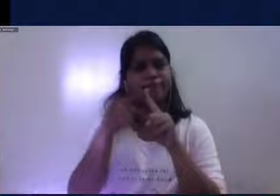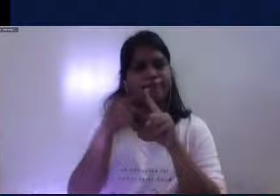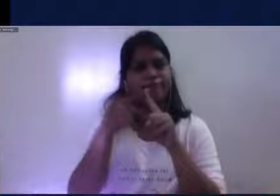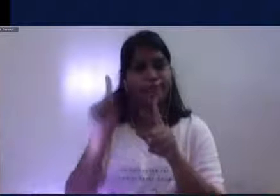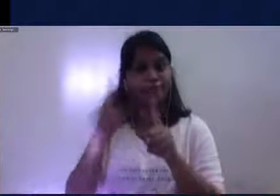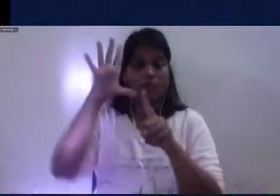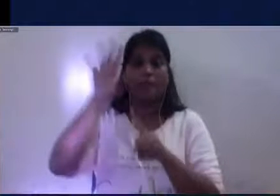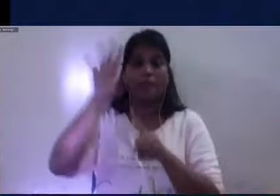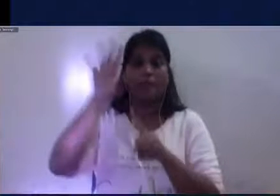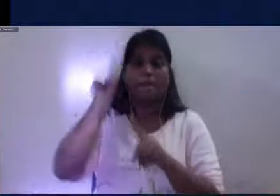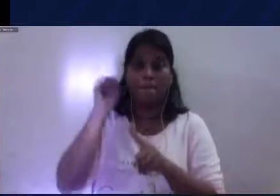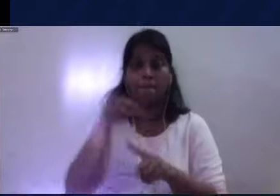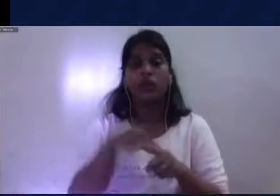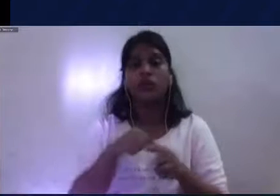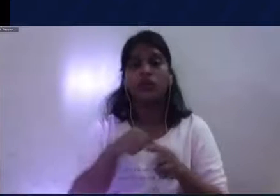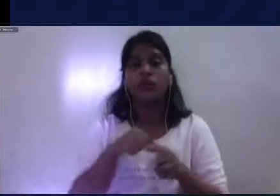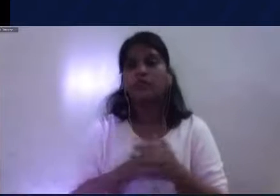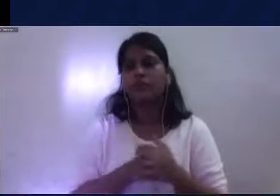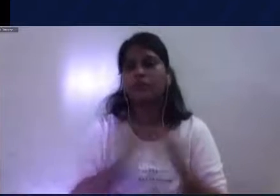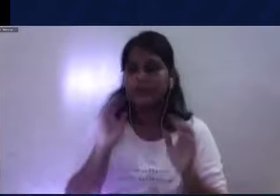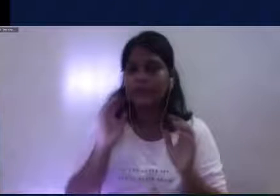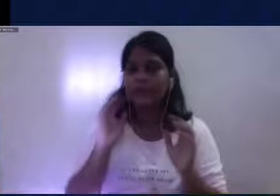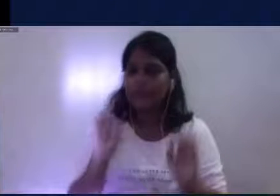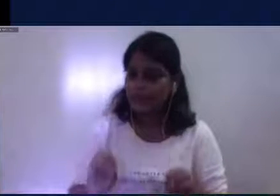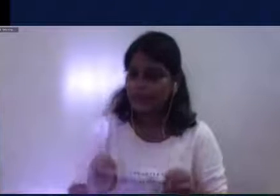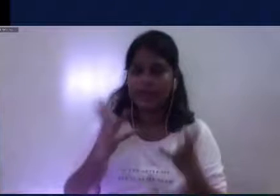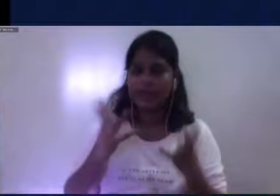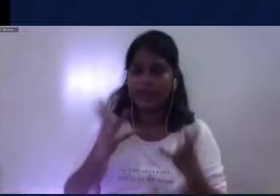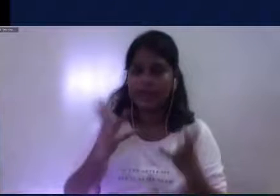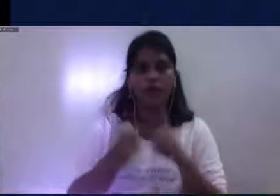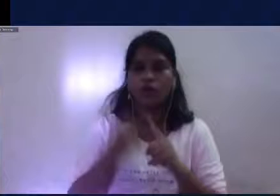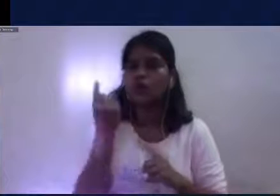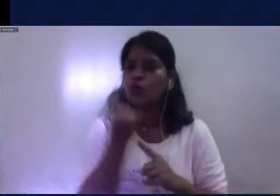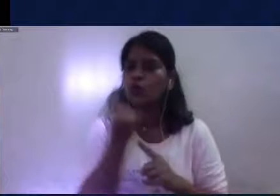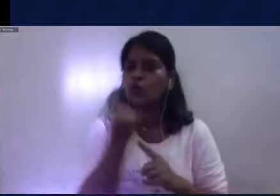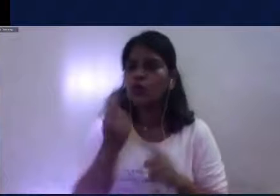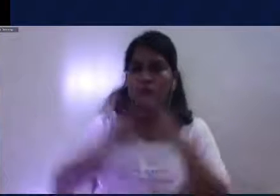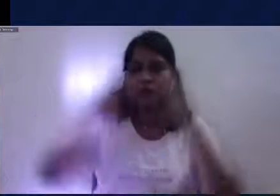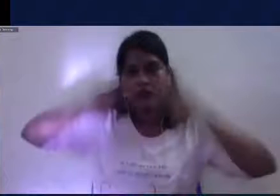is when you start your first phase of user research,